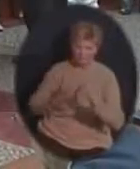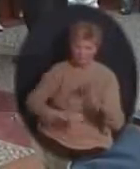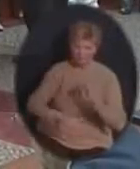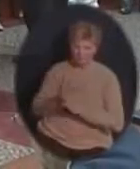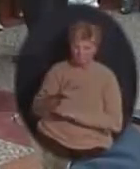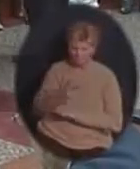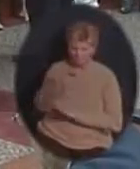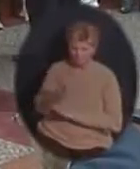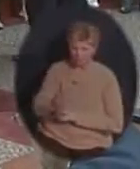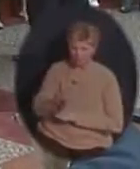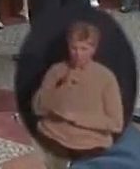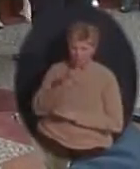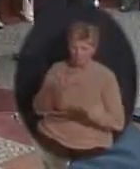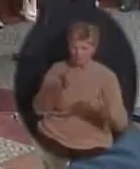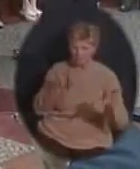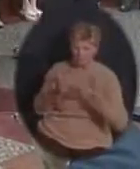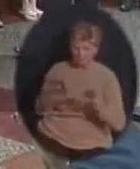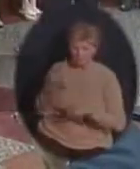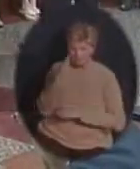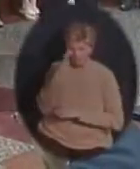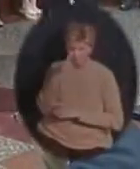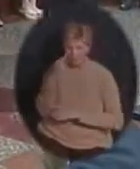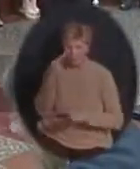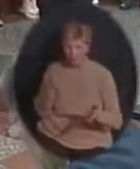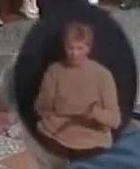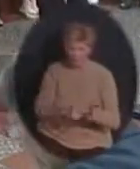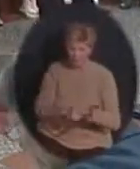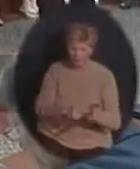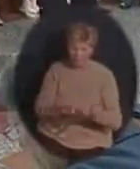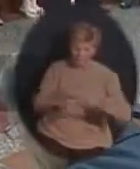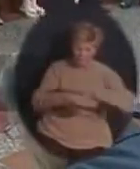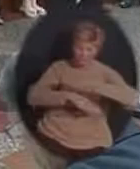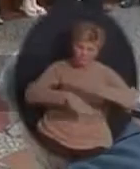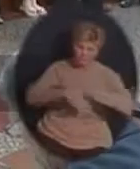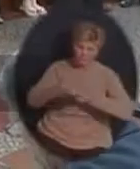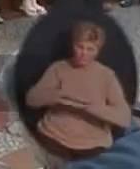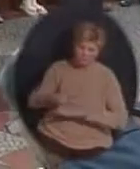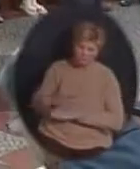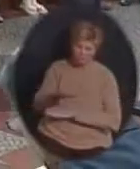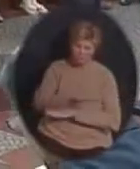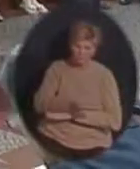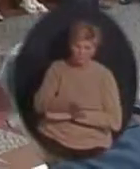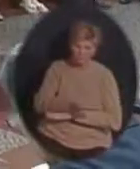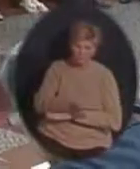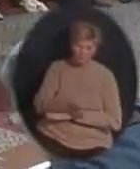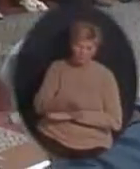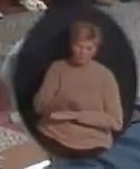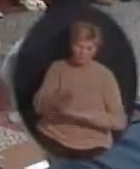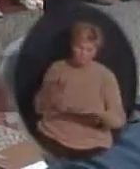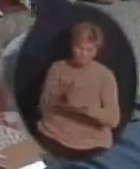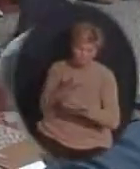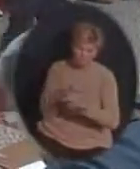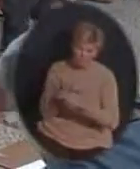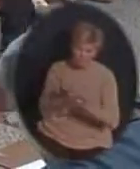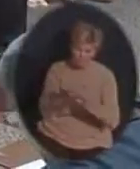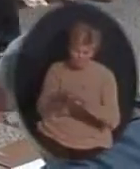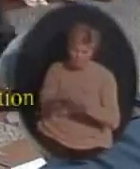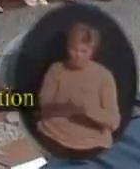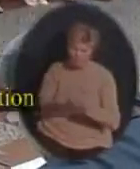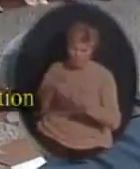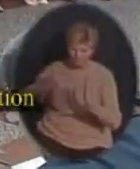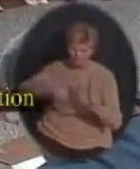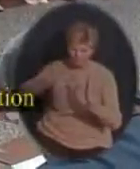recognition based on their critical reading, math, and writing scores. About two-thirds of that very elite group are